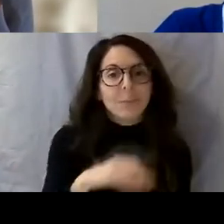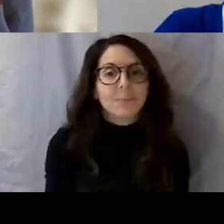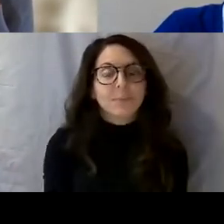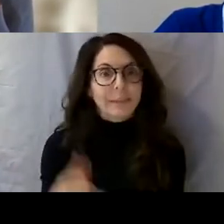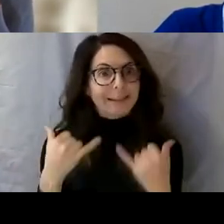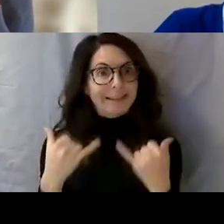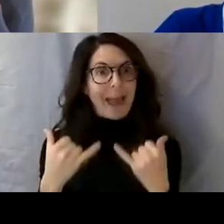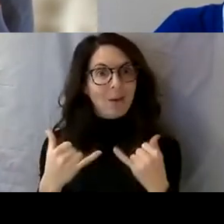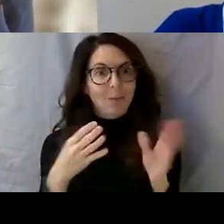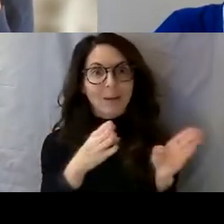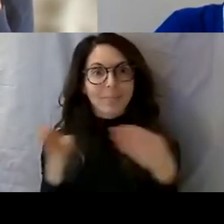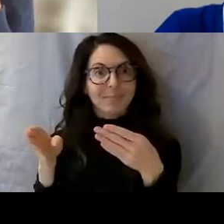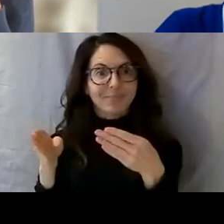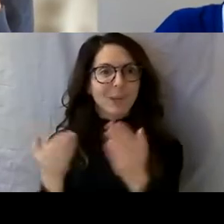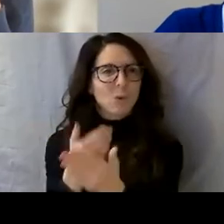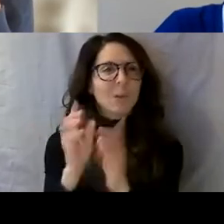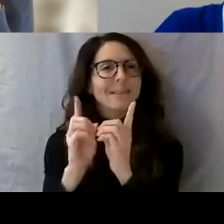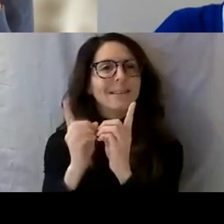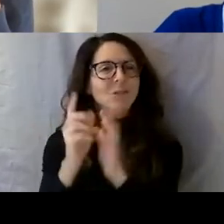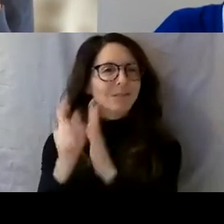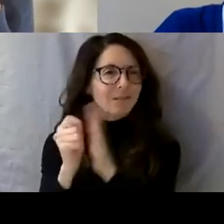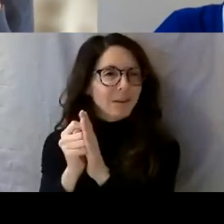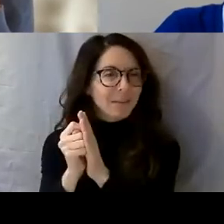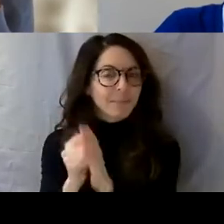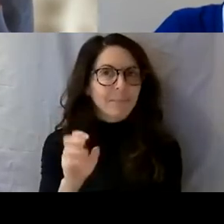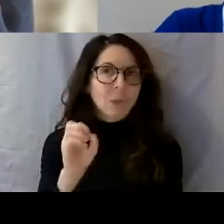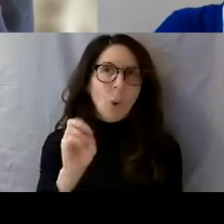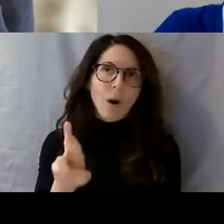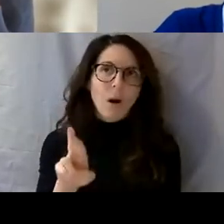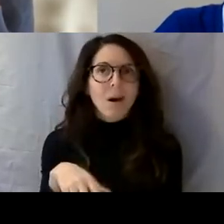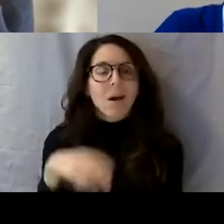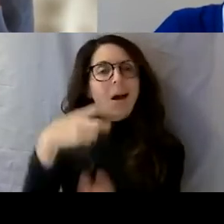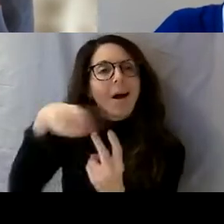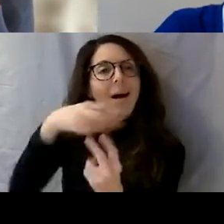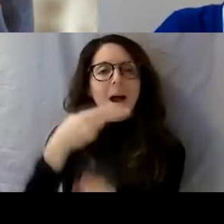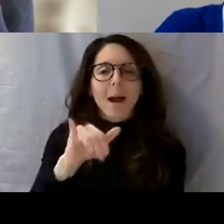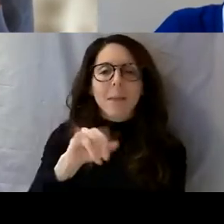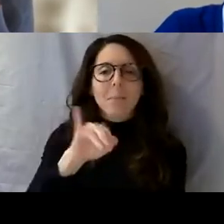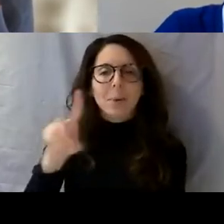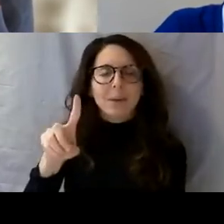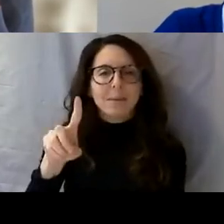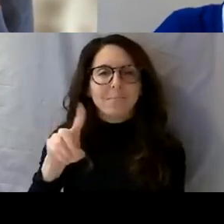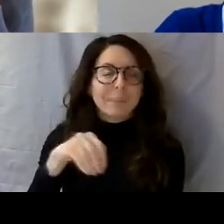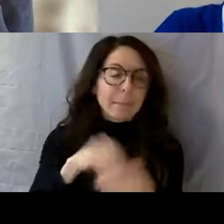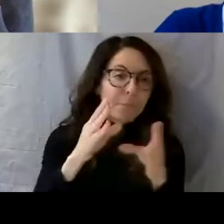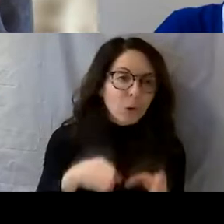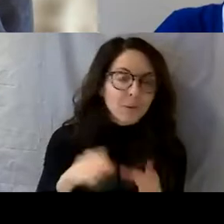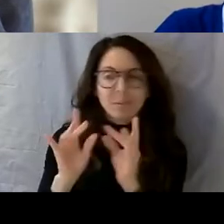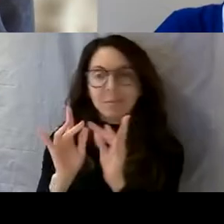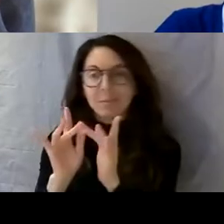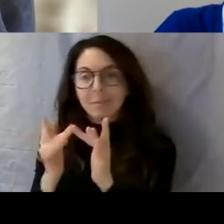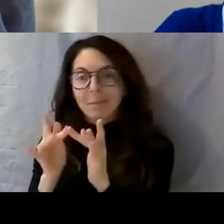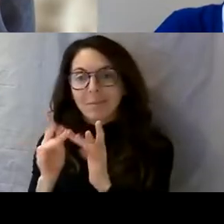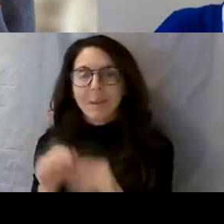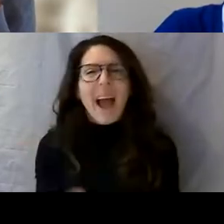new digital era, or I might say hybrid model, because I don't think we're gonna go back to not having